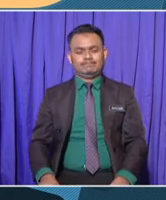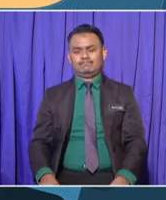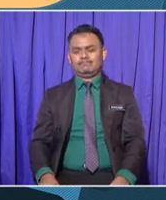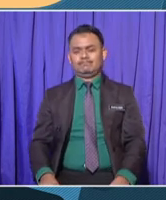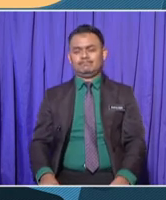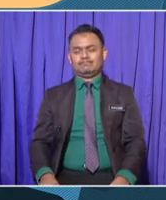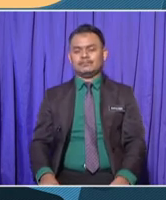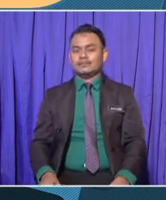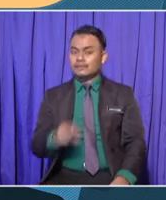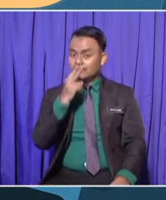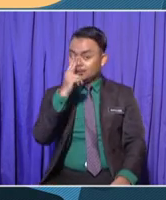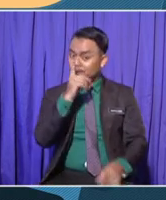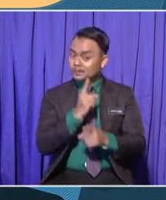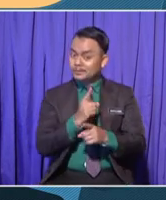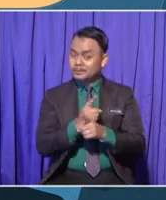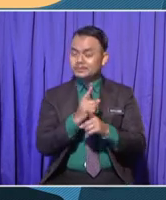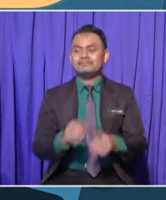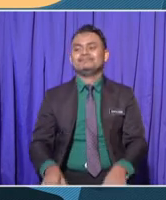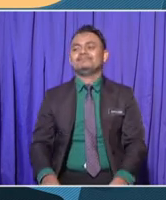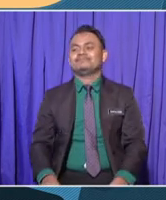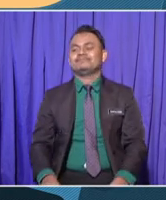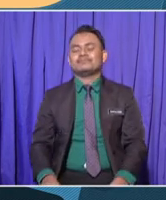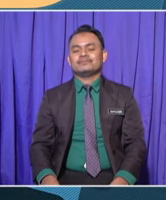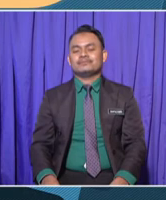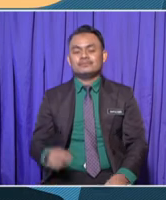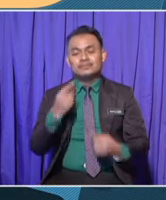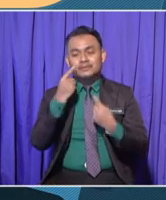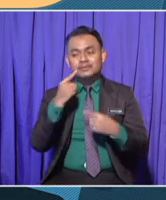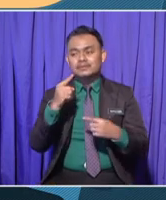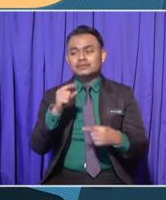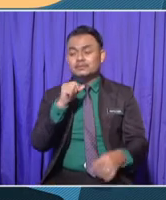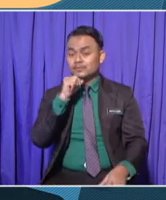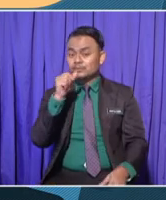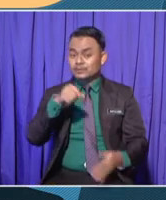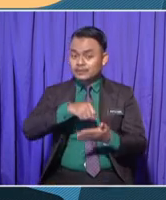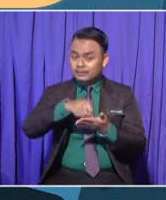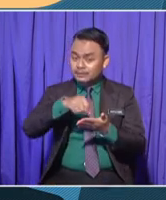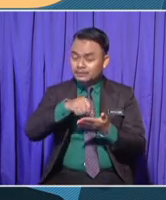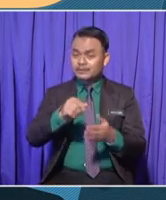Uh-oh, look it carefully. The answer is not eraser.